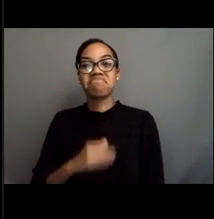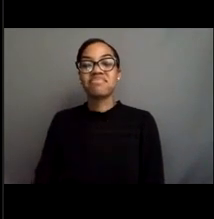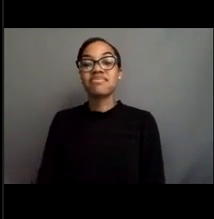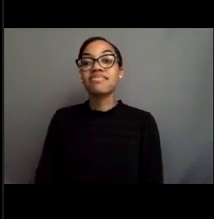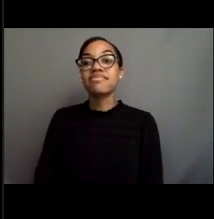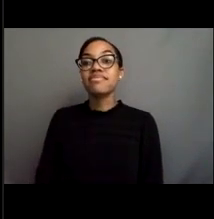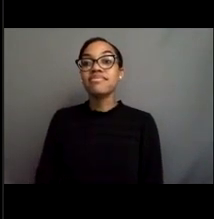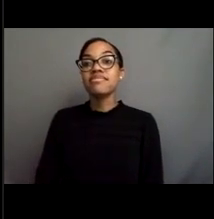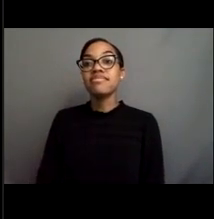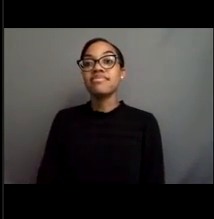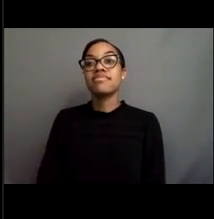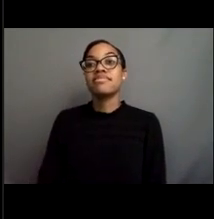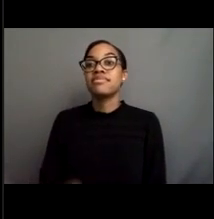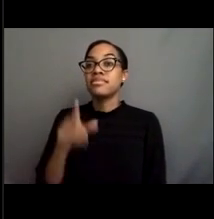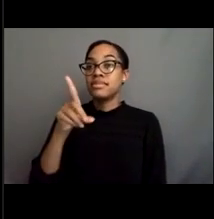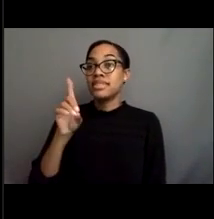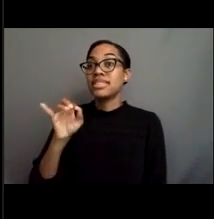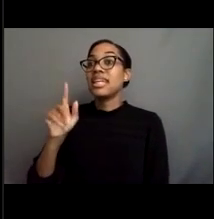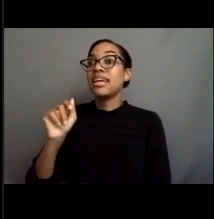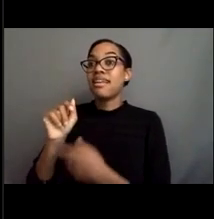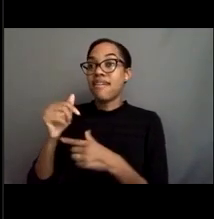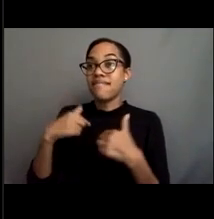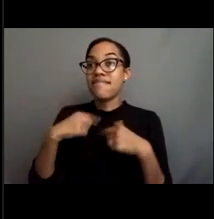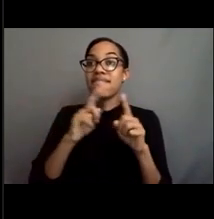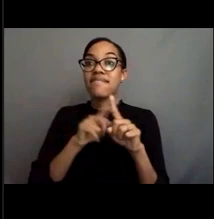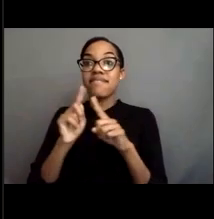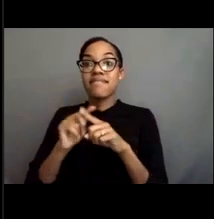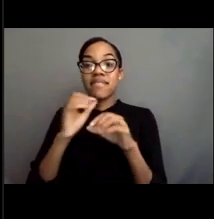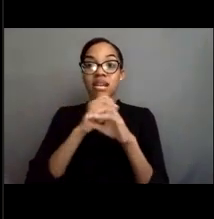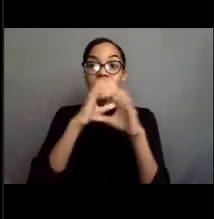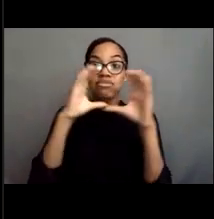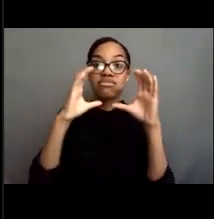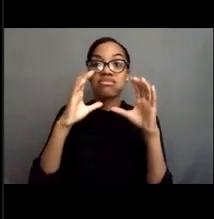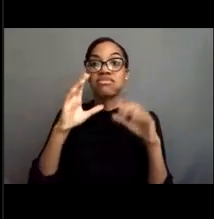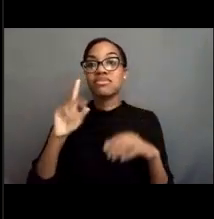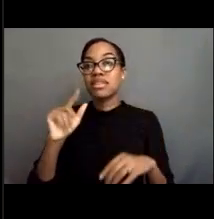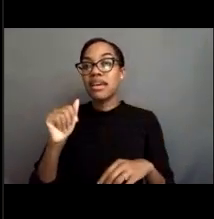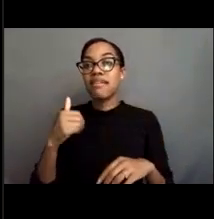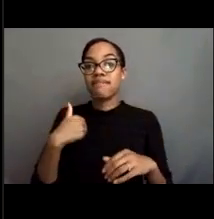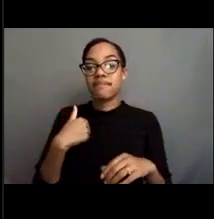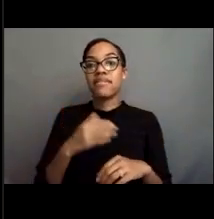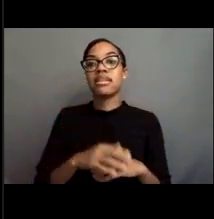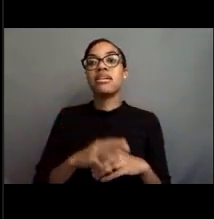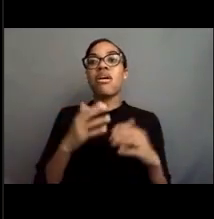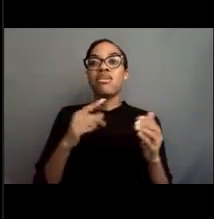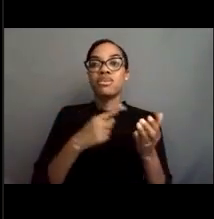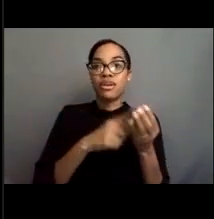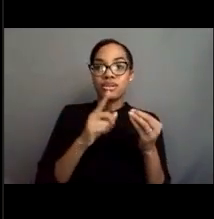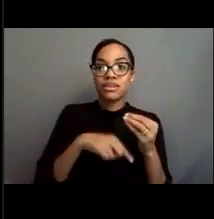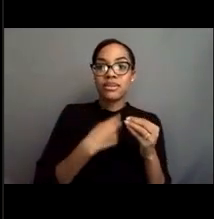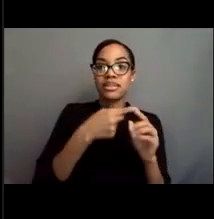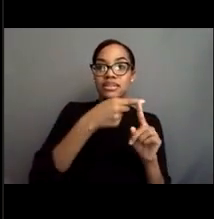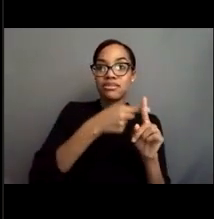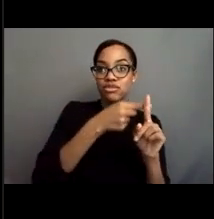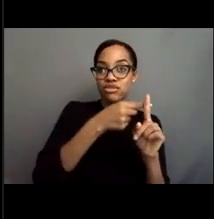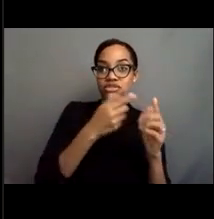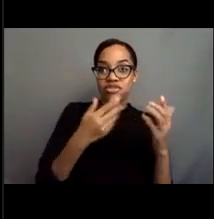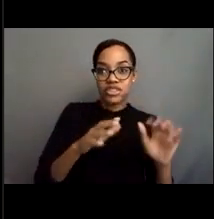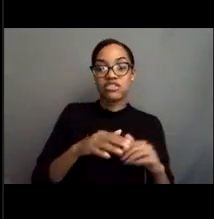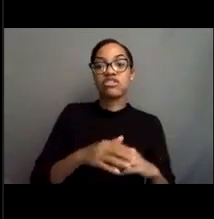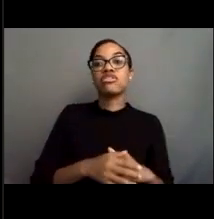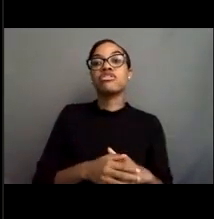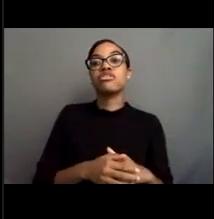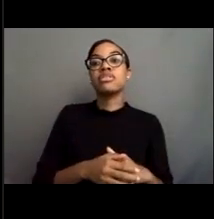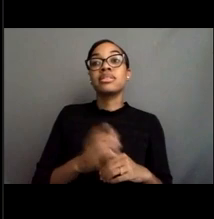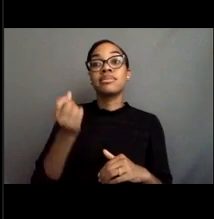So we get all this data from the weather balloons. We talked about temperature and we talked about the humidity. So the temperature, as the balloon goes